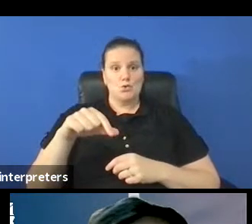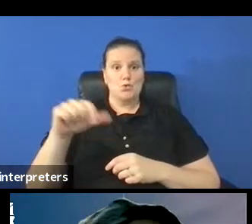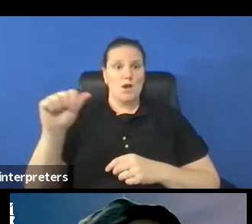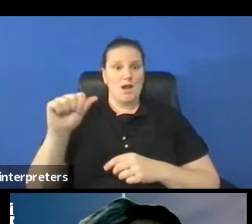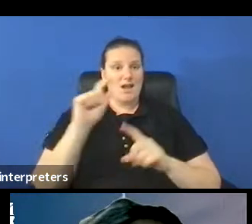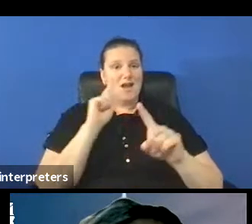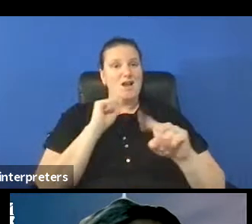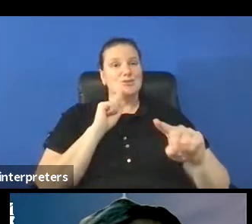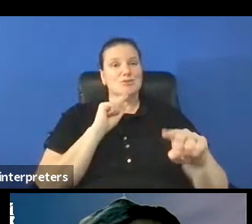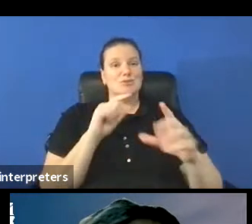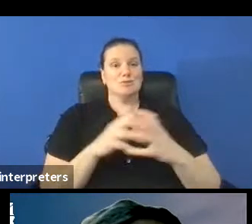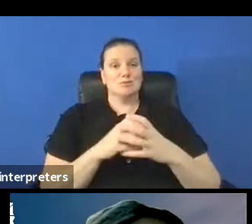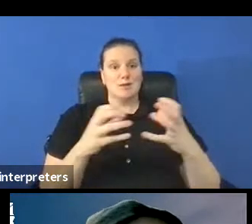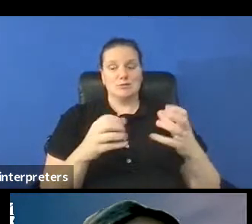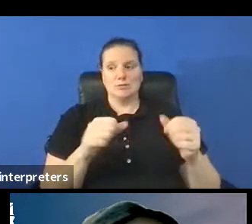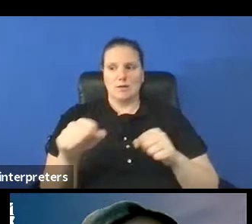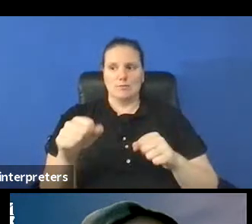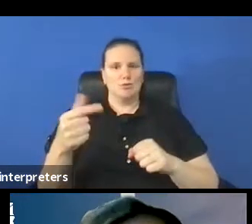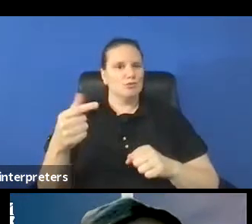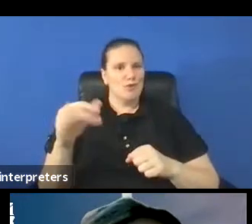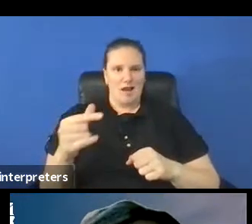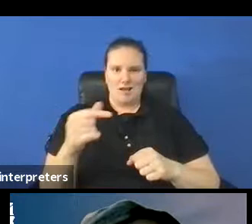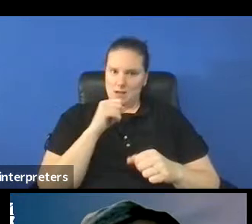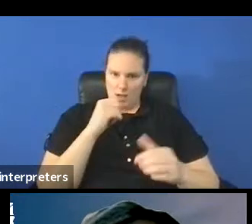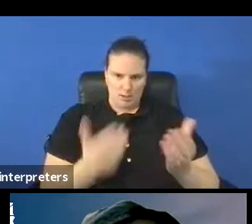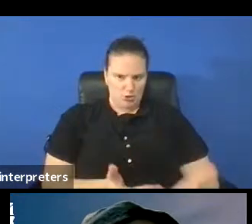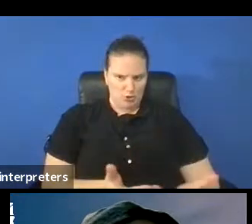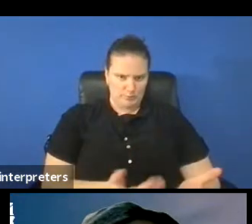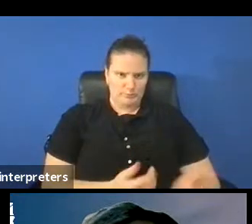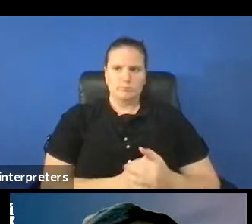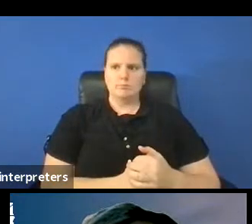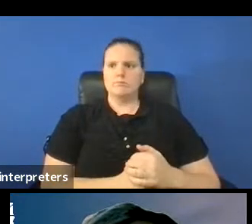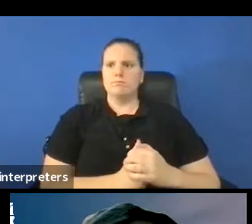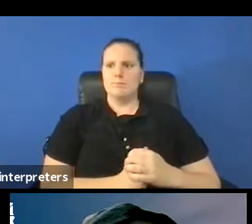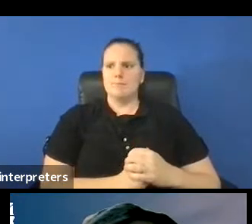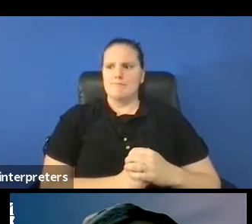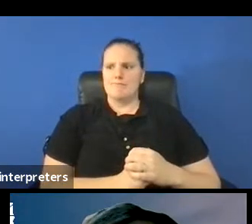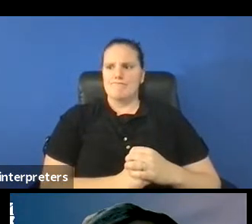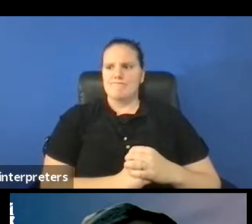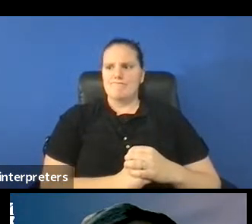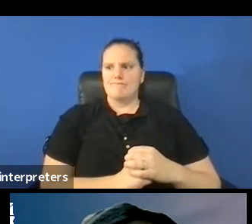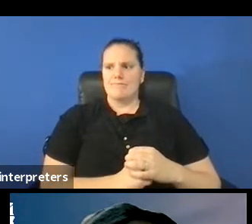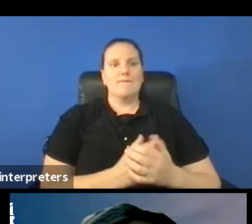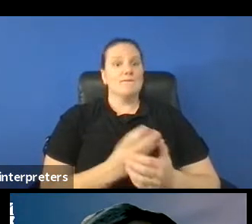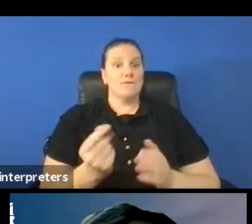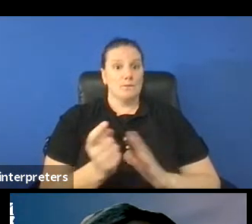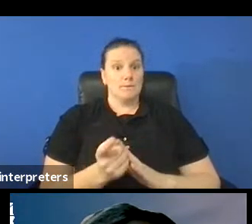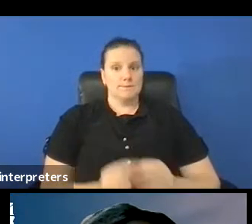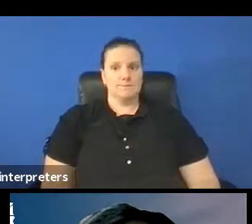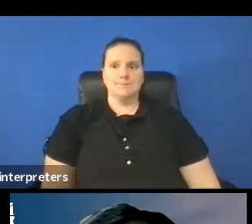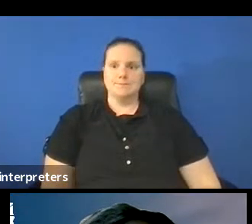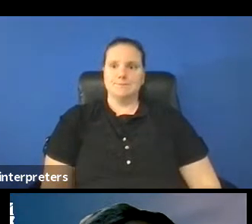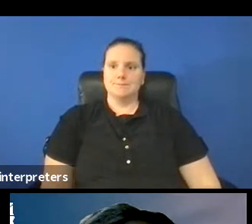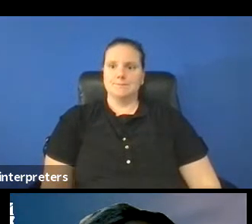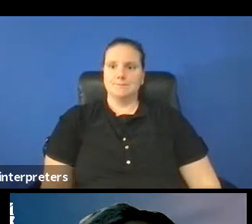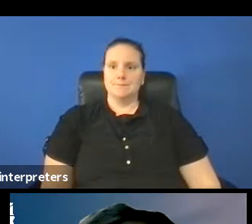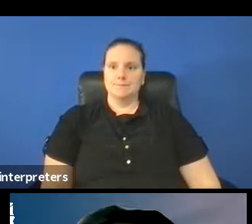we can, even though Greg is not here, but got a few minutes.